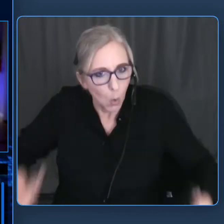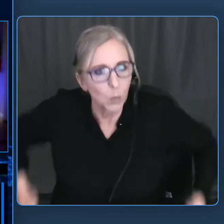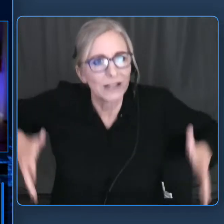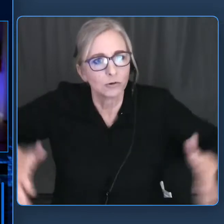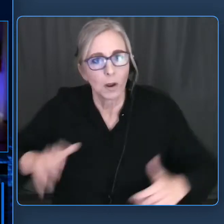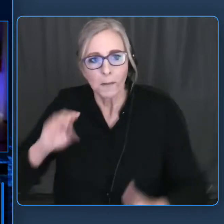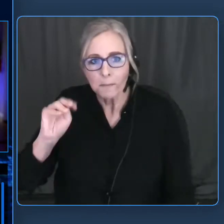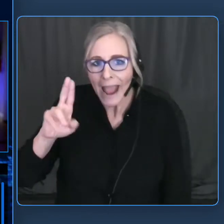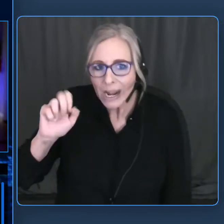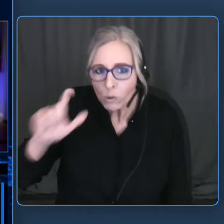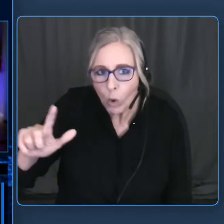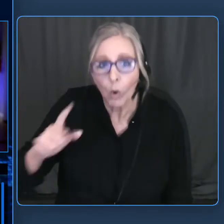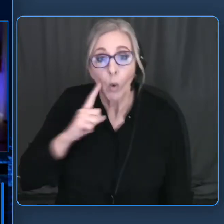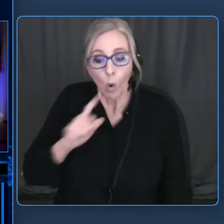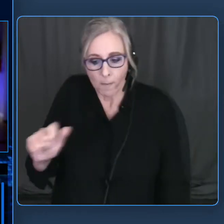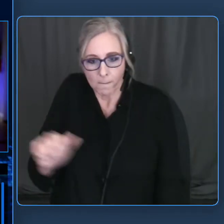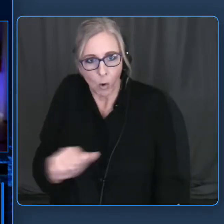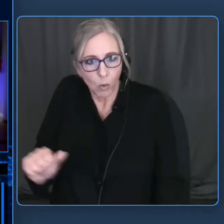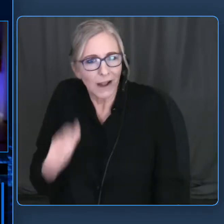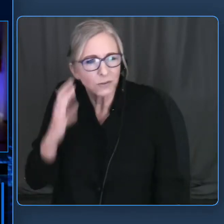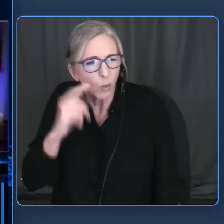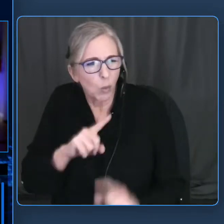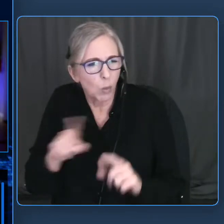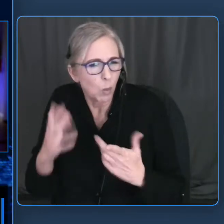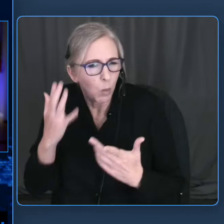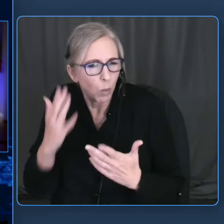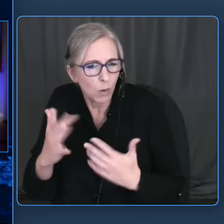wheelchair? Pros and cons. Danny.